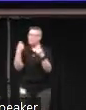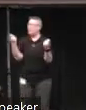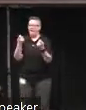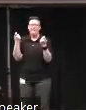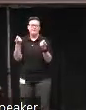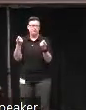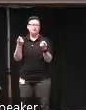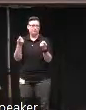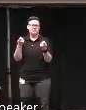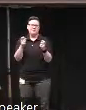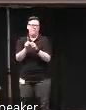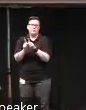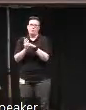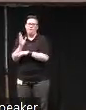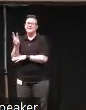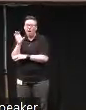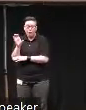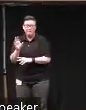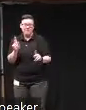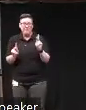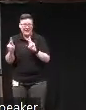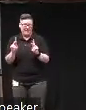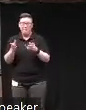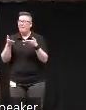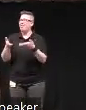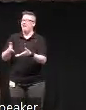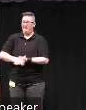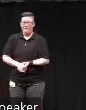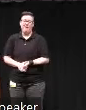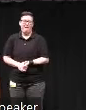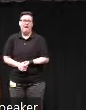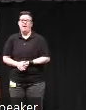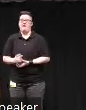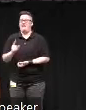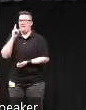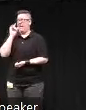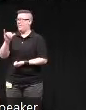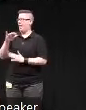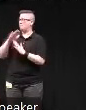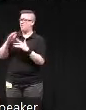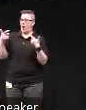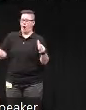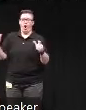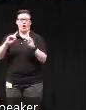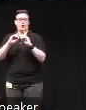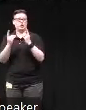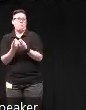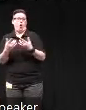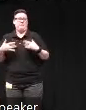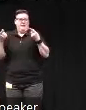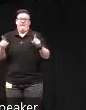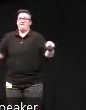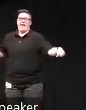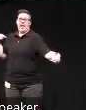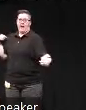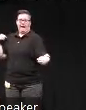anniversary also we had more than 600 people participate. It was probably the largest departmental event we've